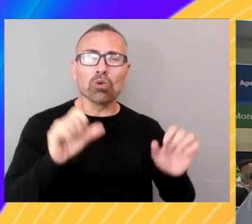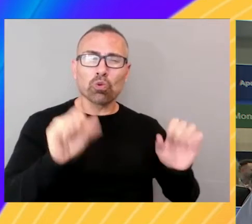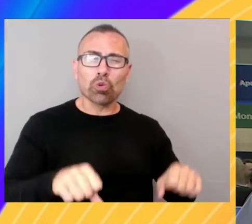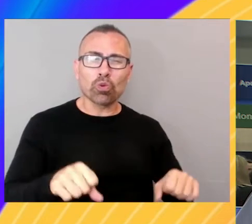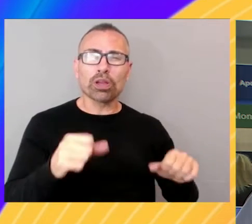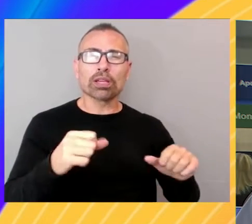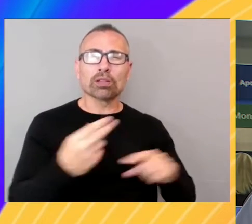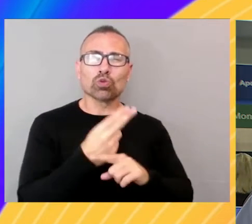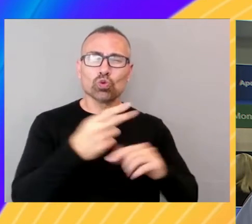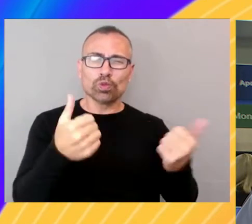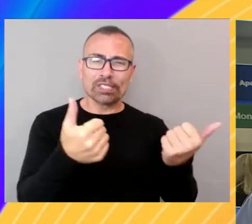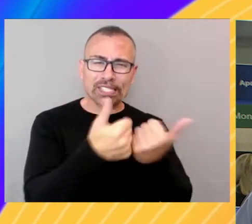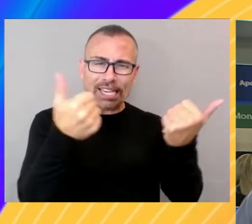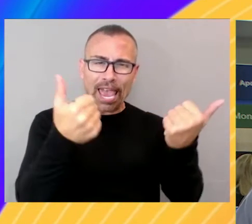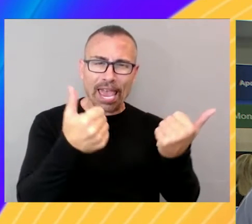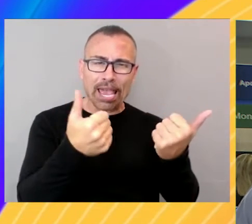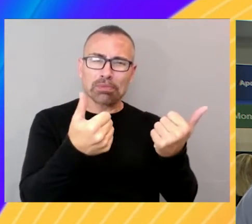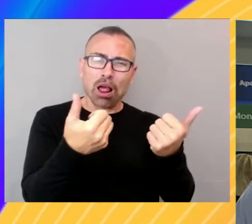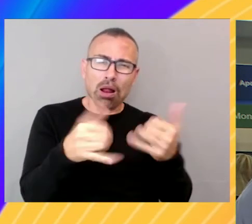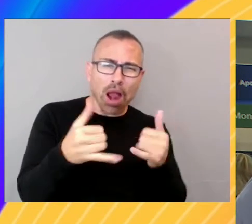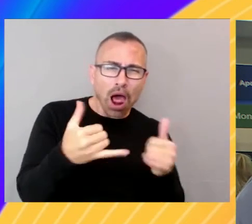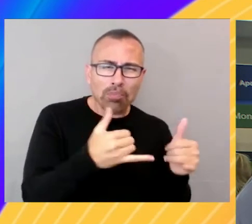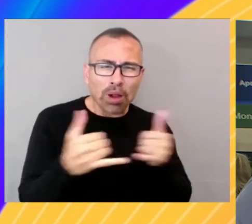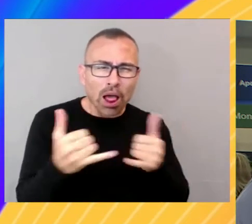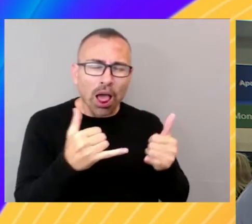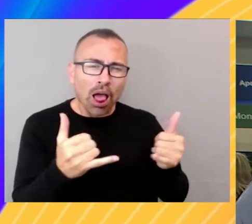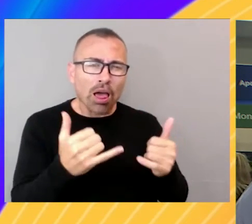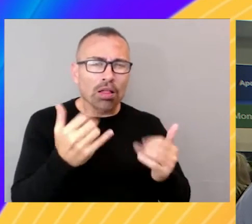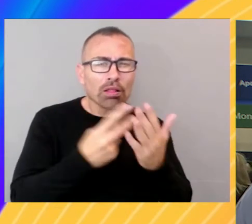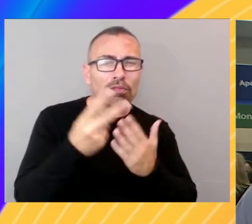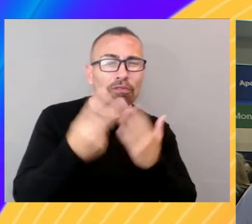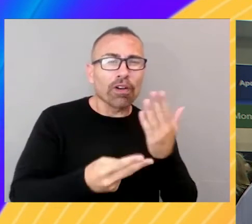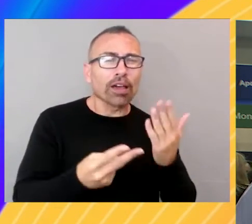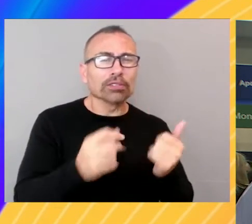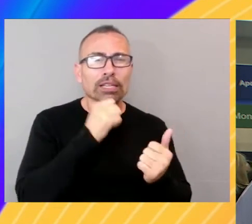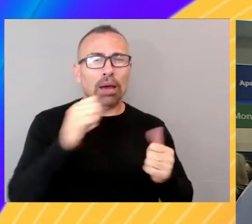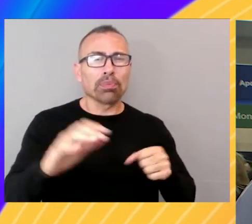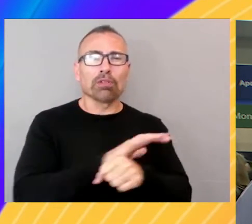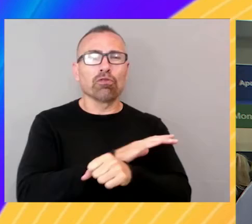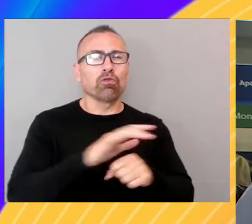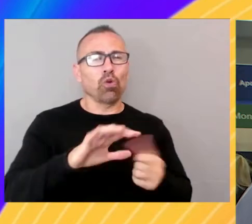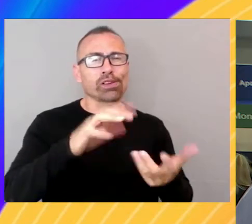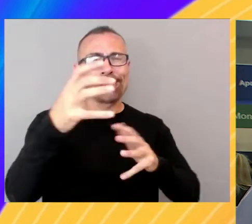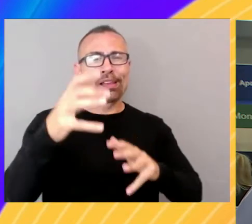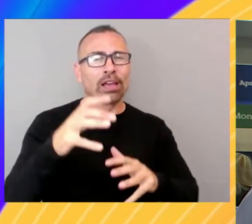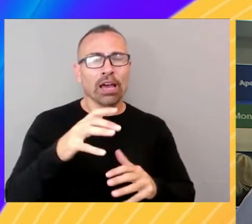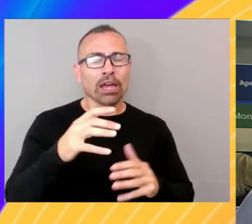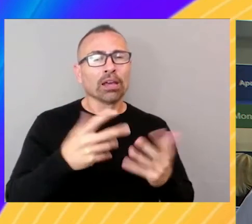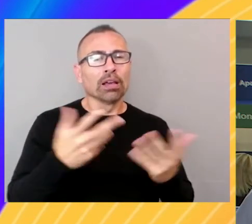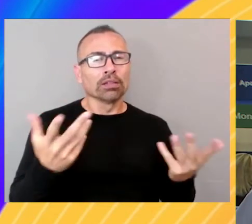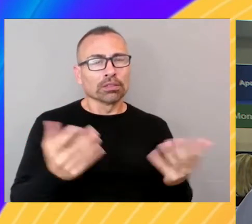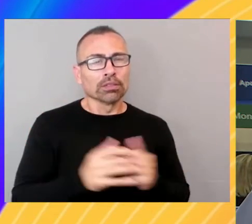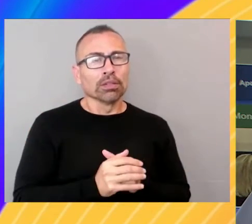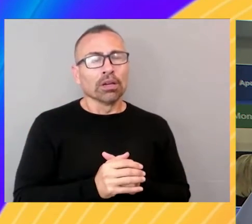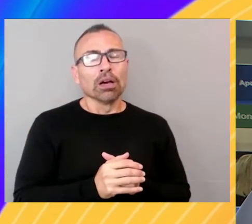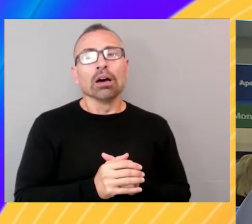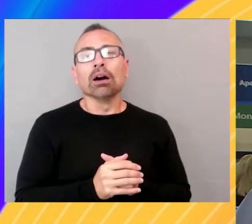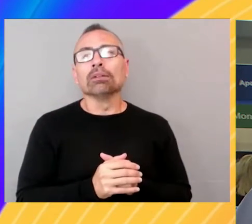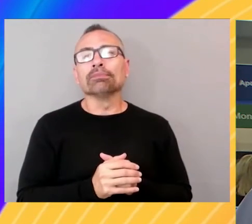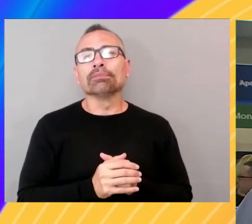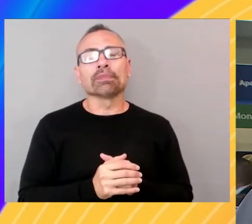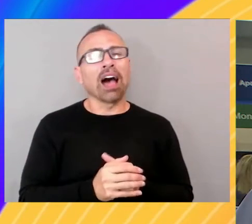full bore chaos engineering. So, and I could see how that could, this new lens could suggest some of those avenues.